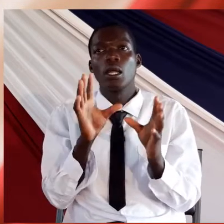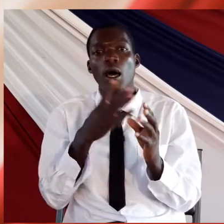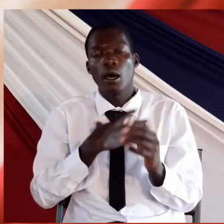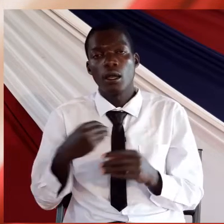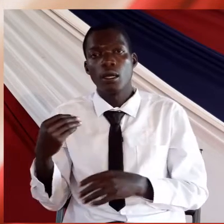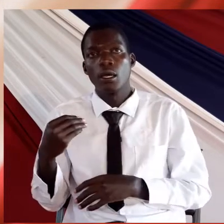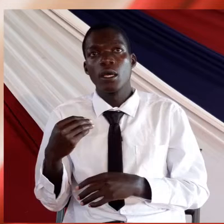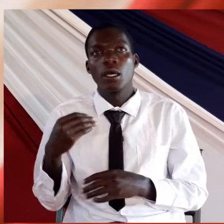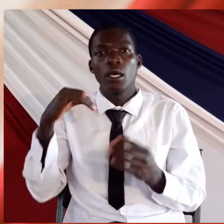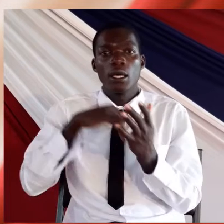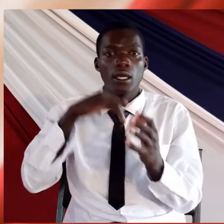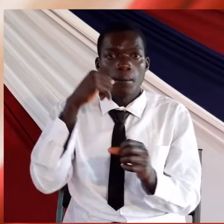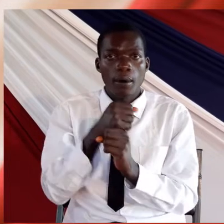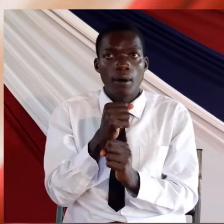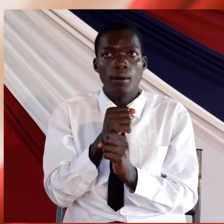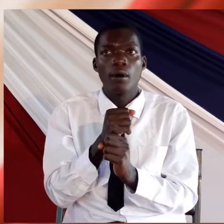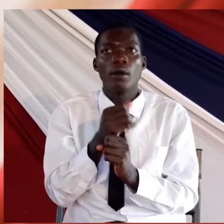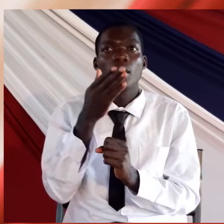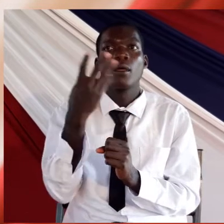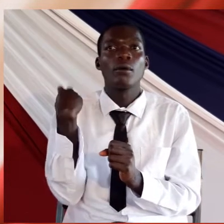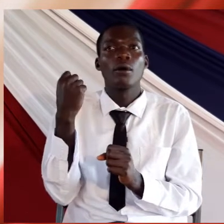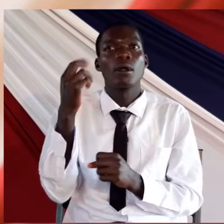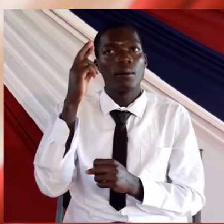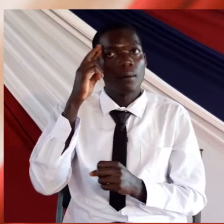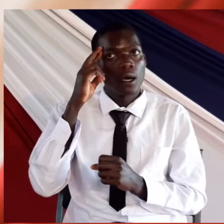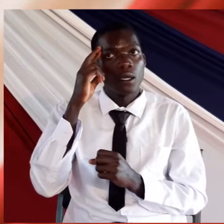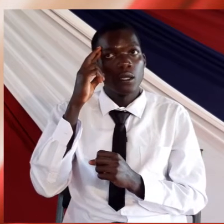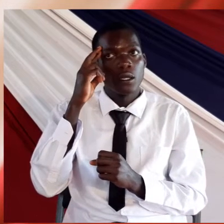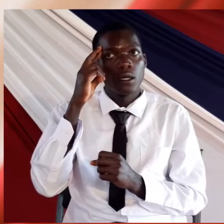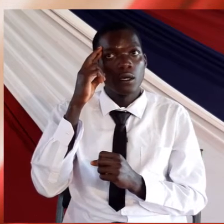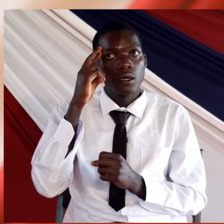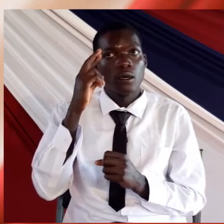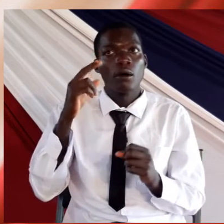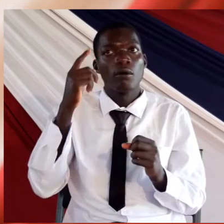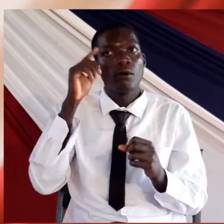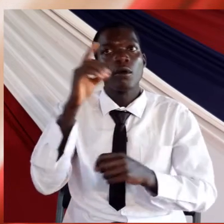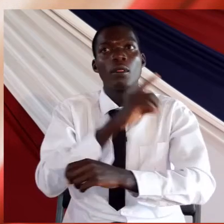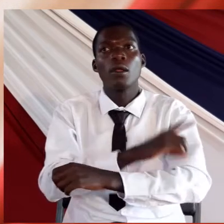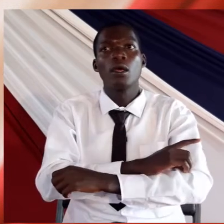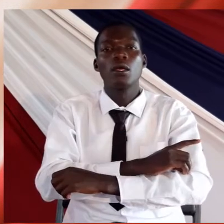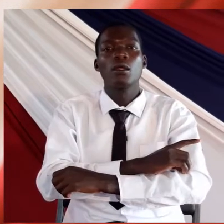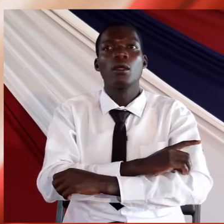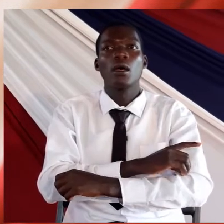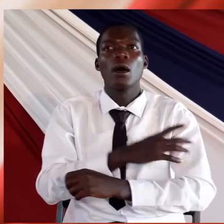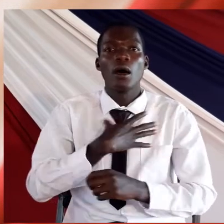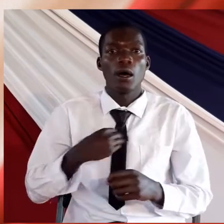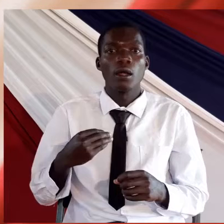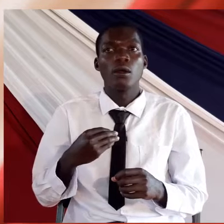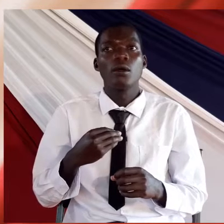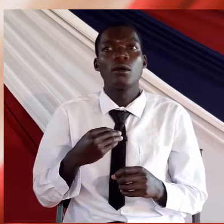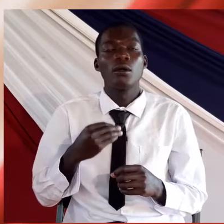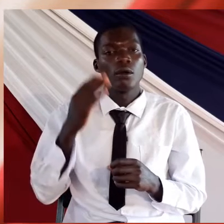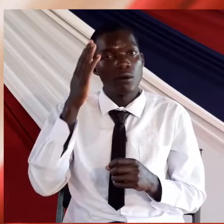And he purposed that there would be light for the day, and there would